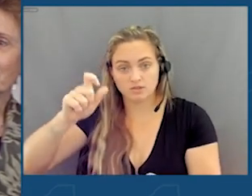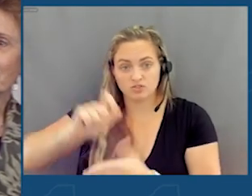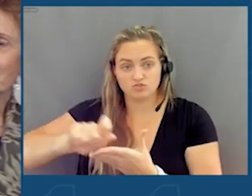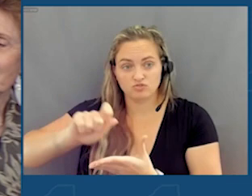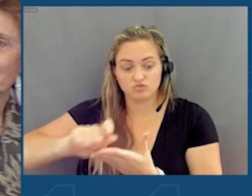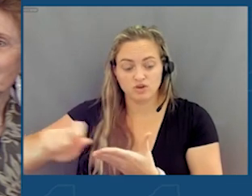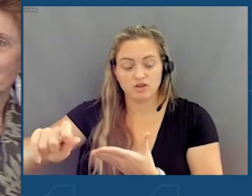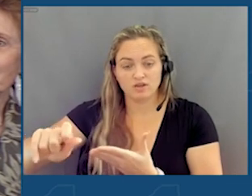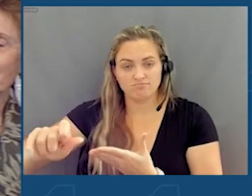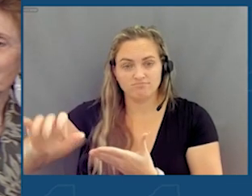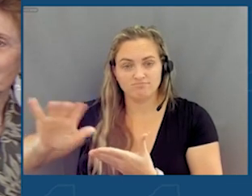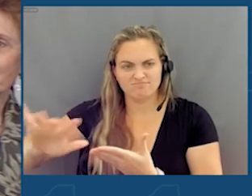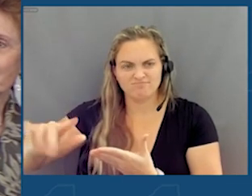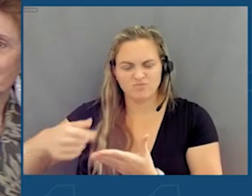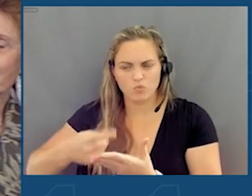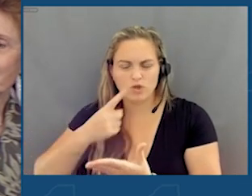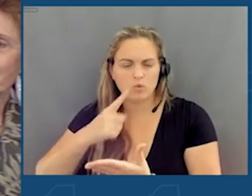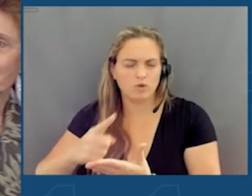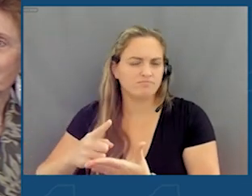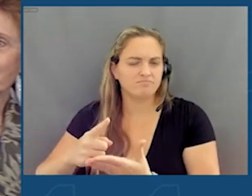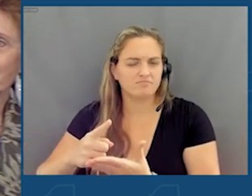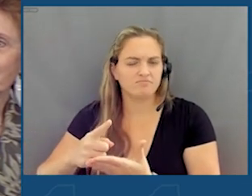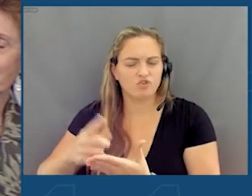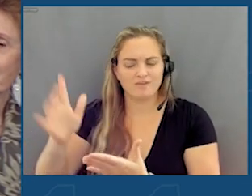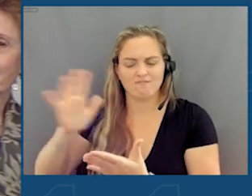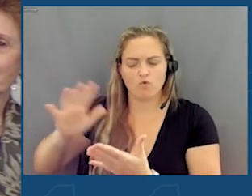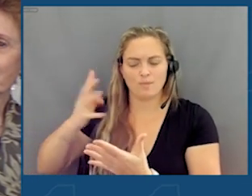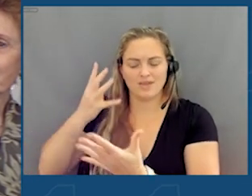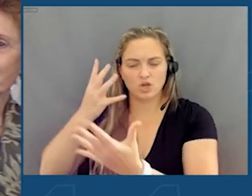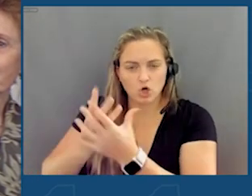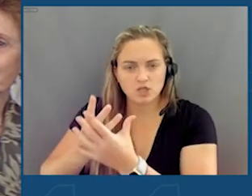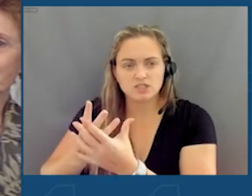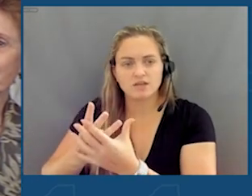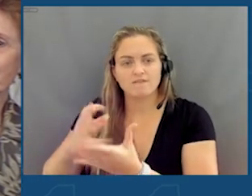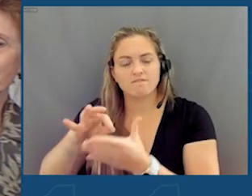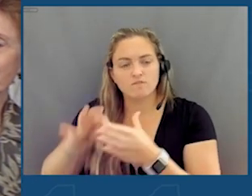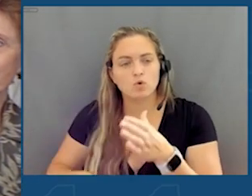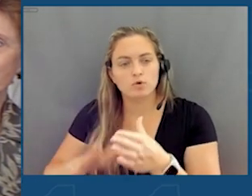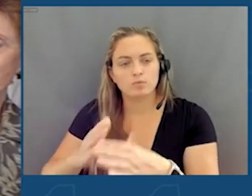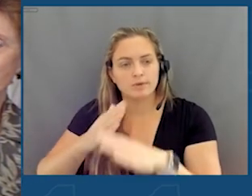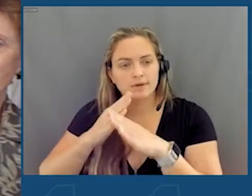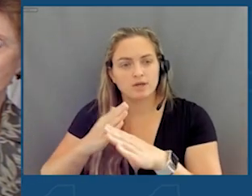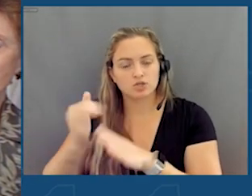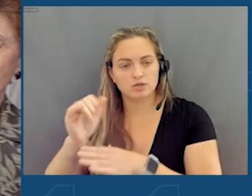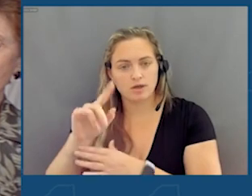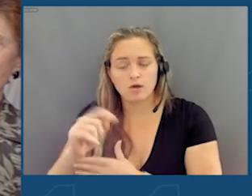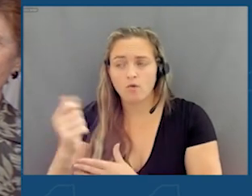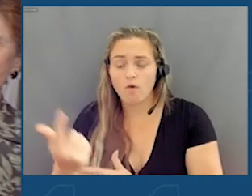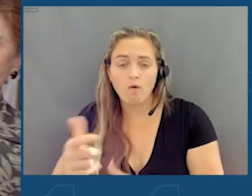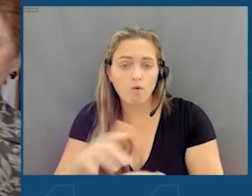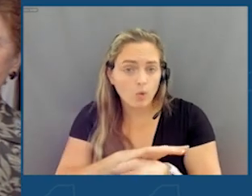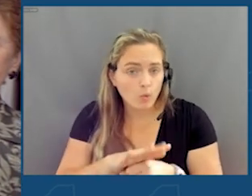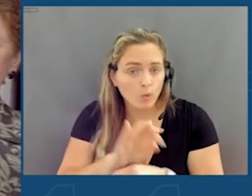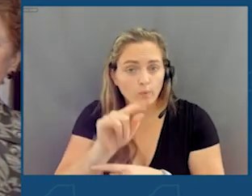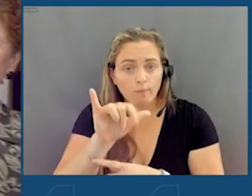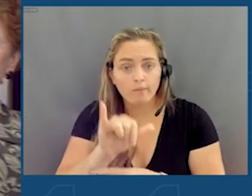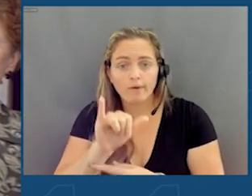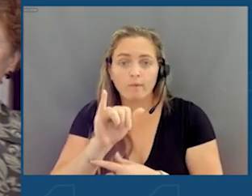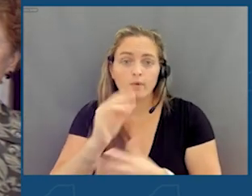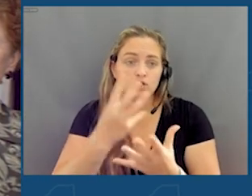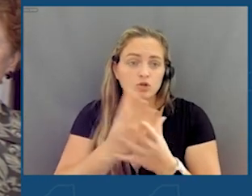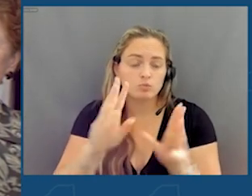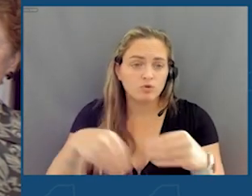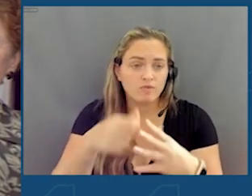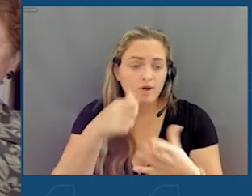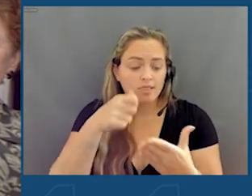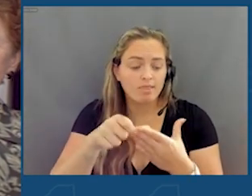Formerly Incarcerated Voter Protection Act. It's a new law that will require all local and county jails to provide notice of